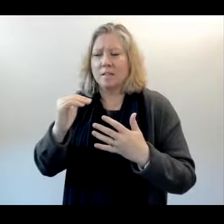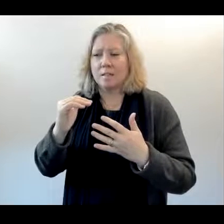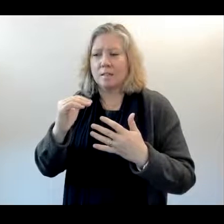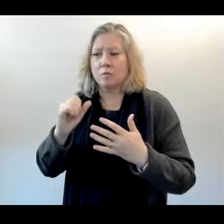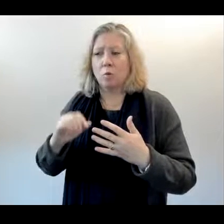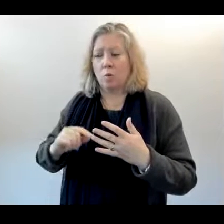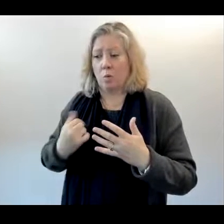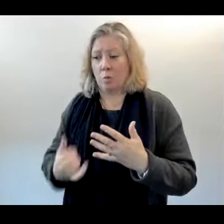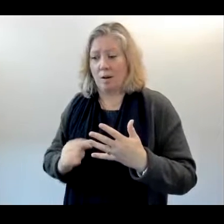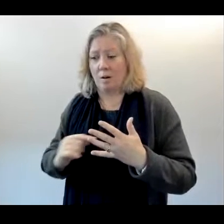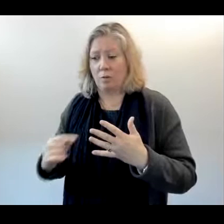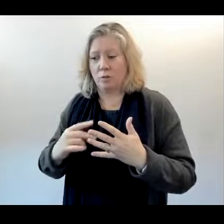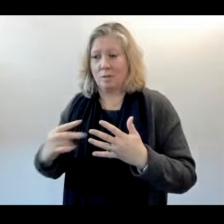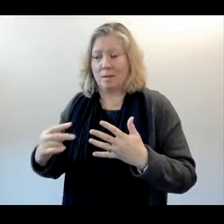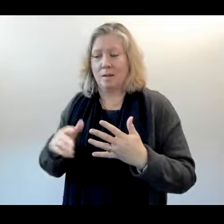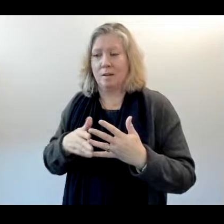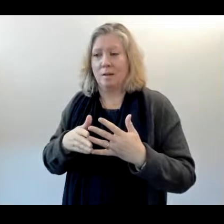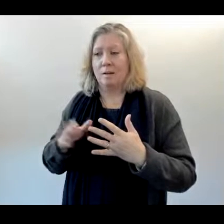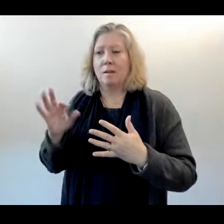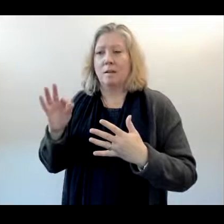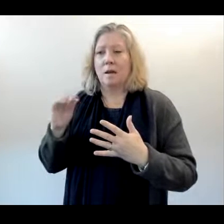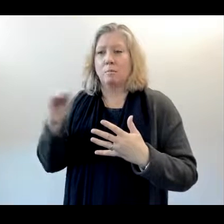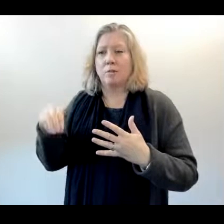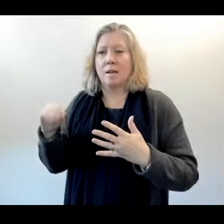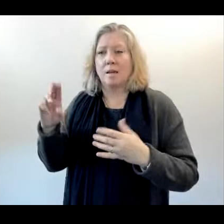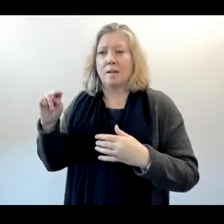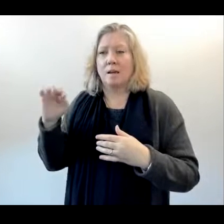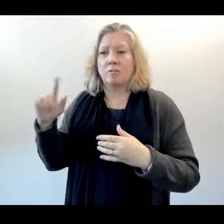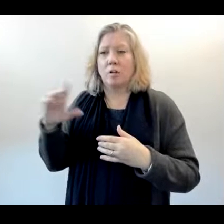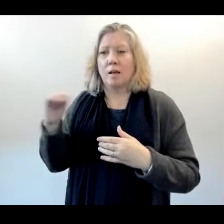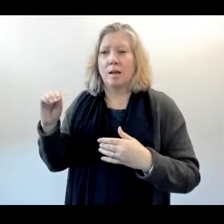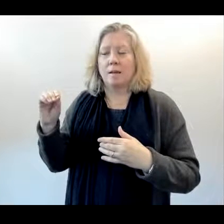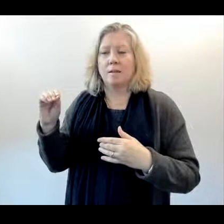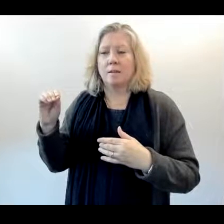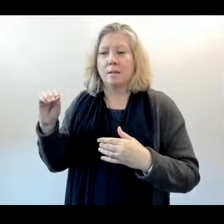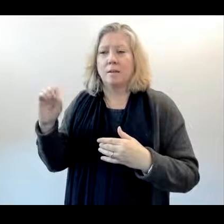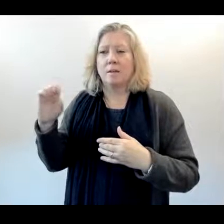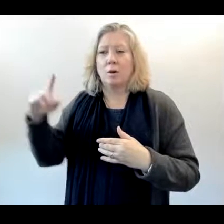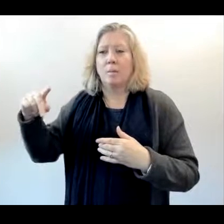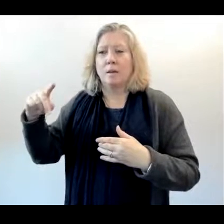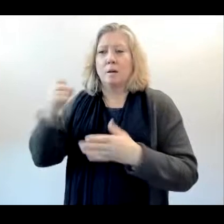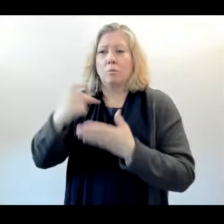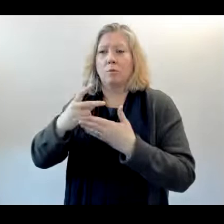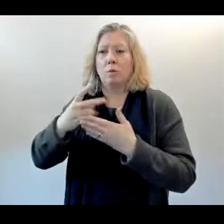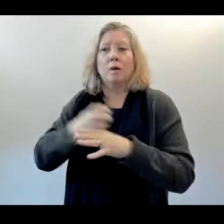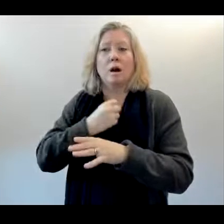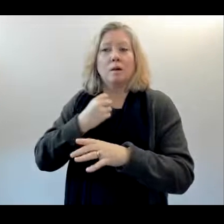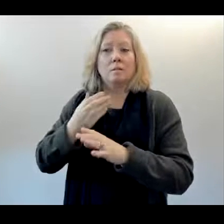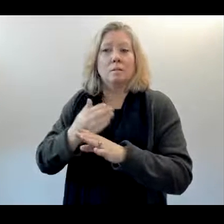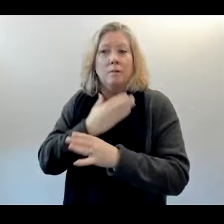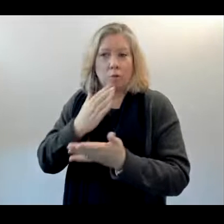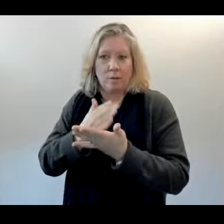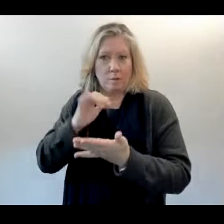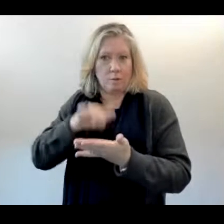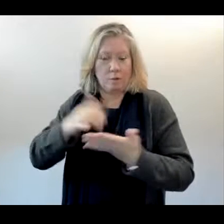Edge got 9% last month, and we got DRP approval before that. And we have 5